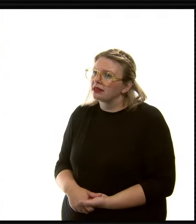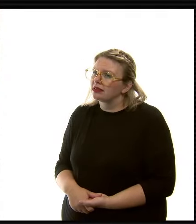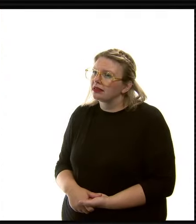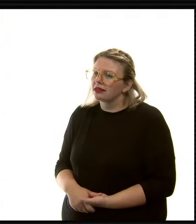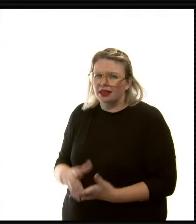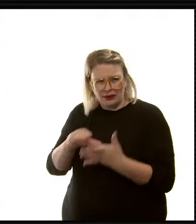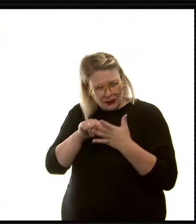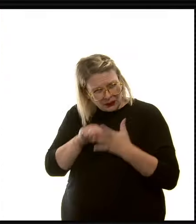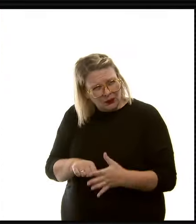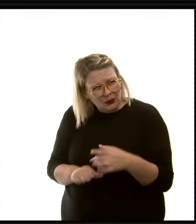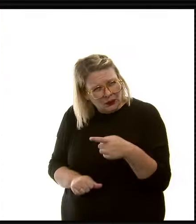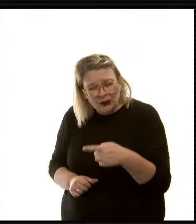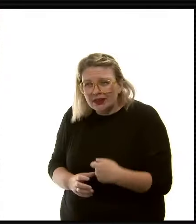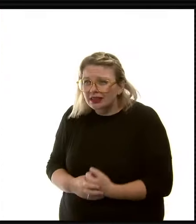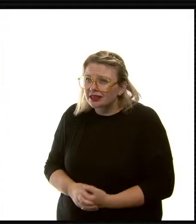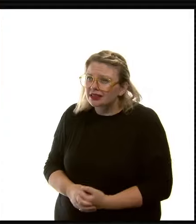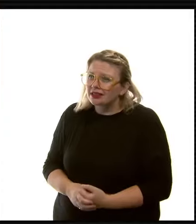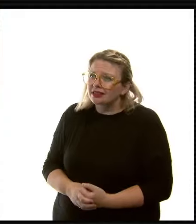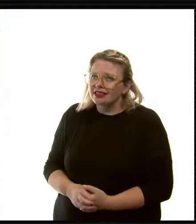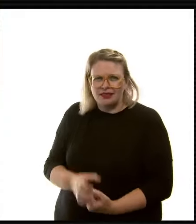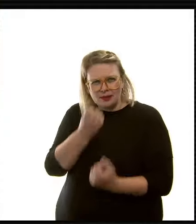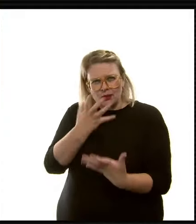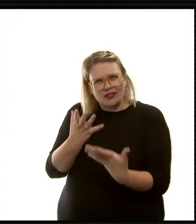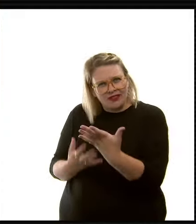Boom, it's a beautiful portal.